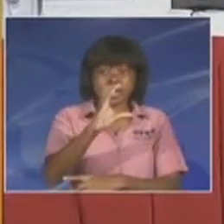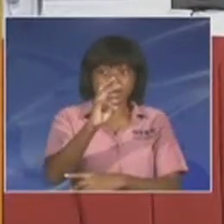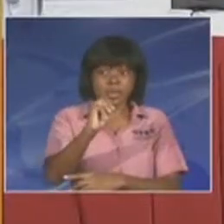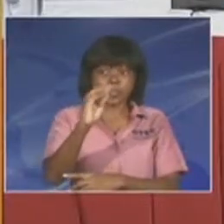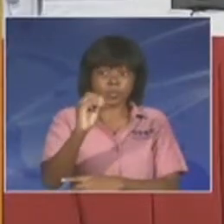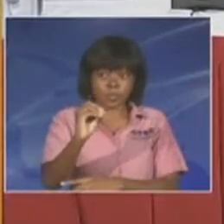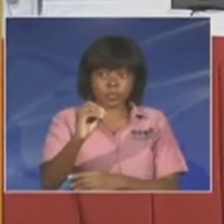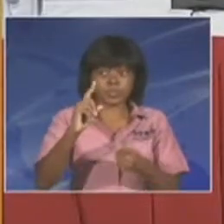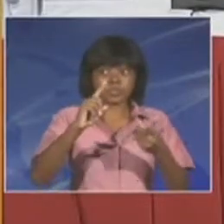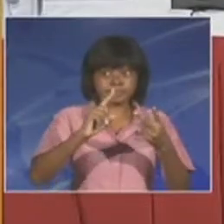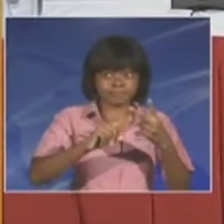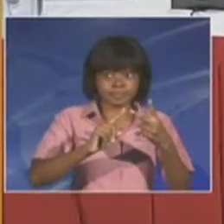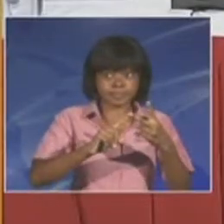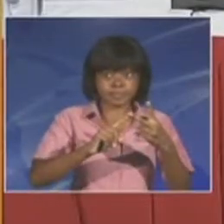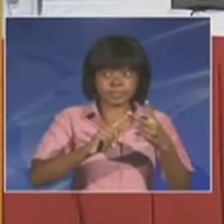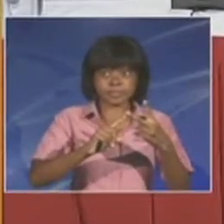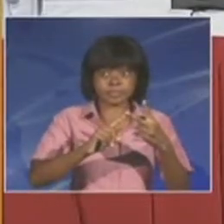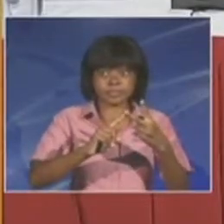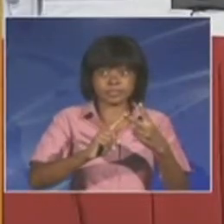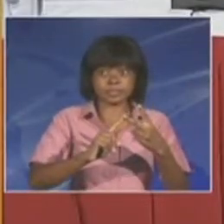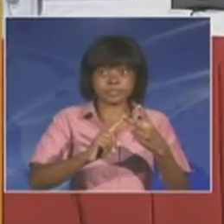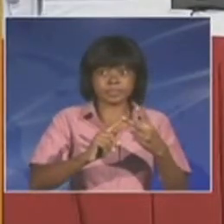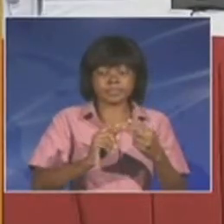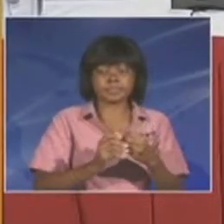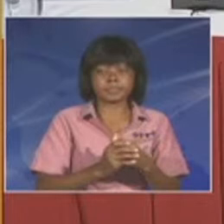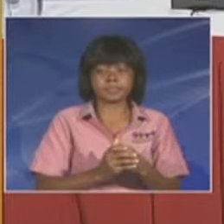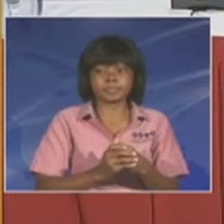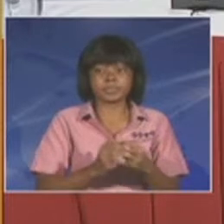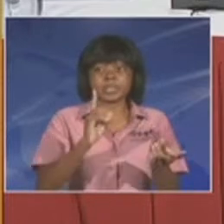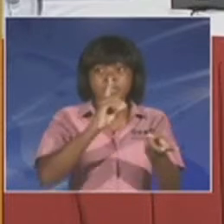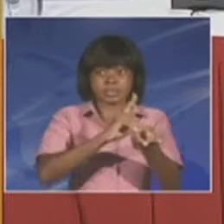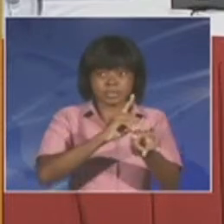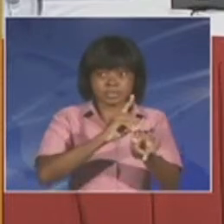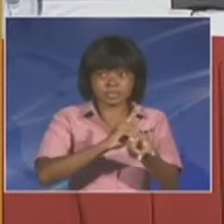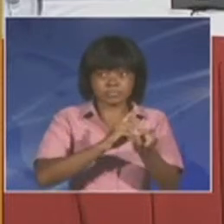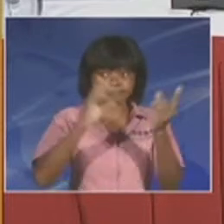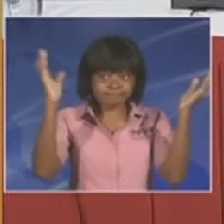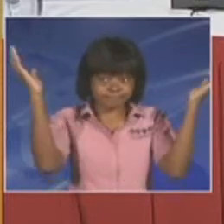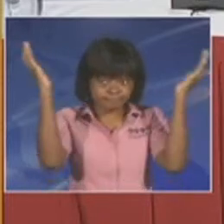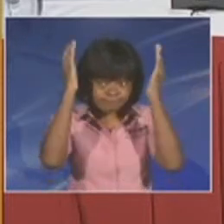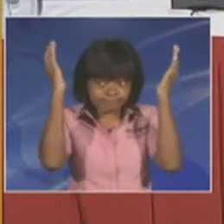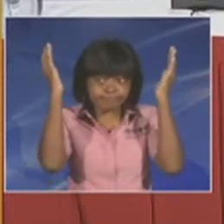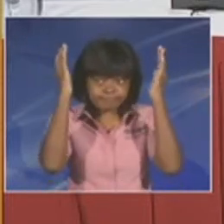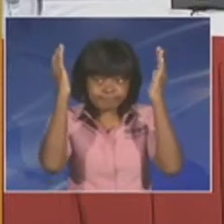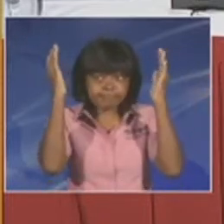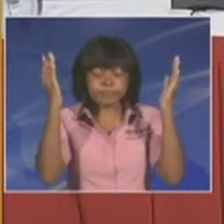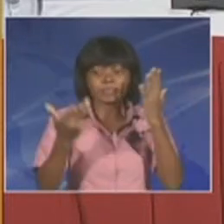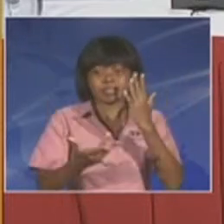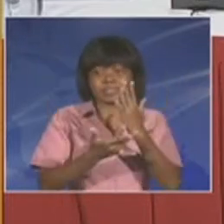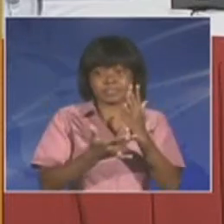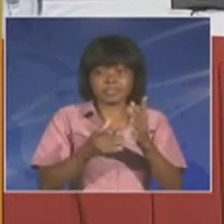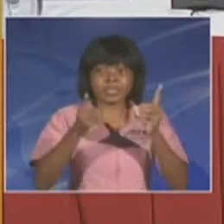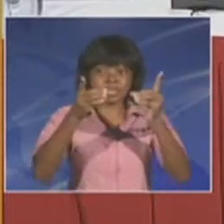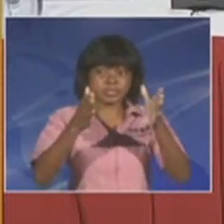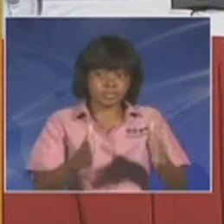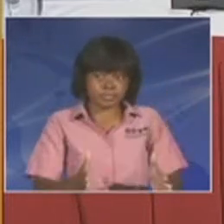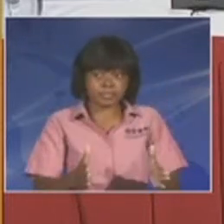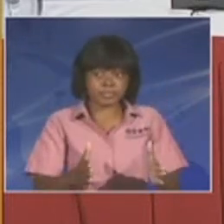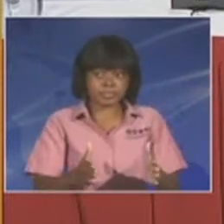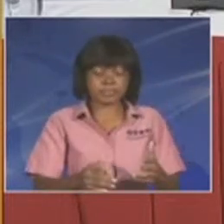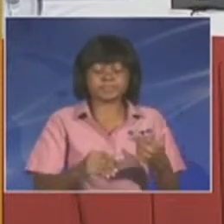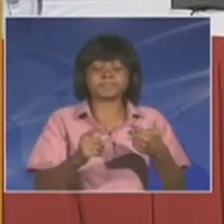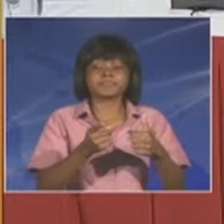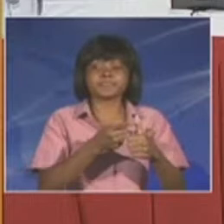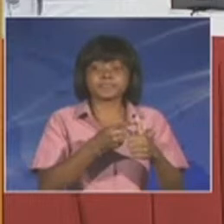our Chief Medical Officer, Ministry of Health, Dr. Avery Hines, Technical Director, Epidemiology Division, Ministry of Health,